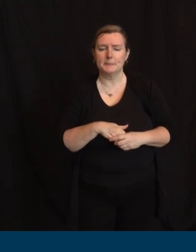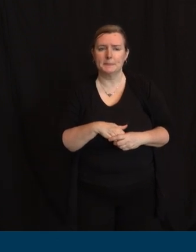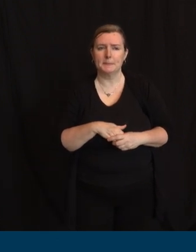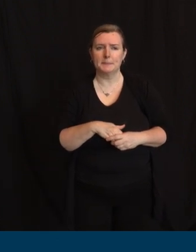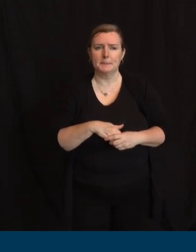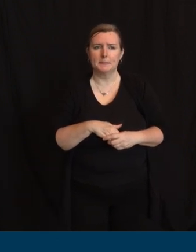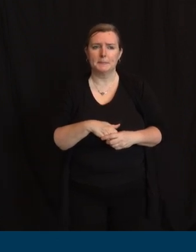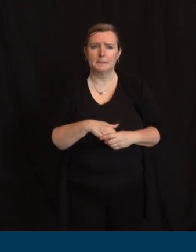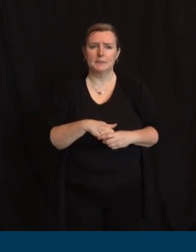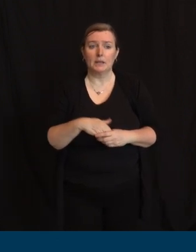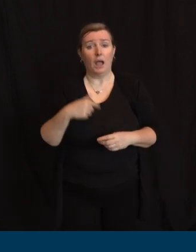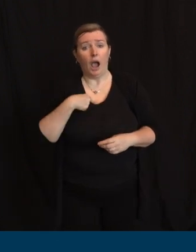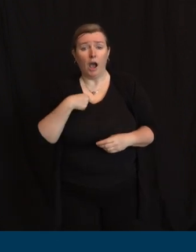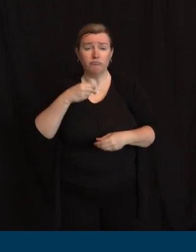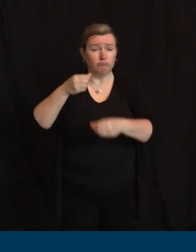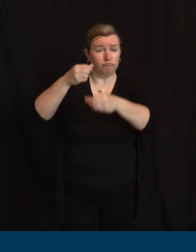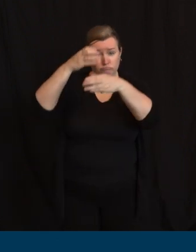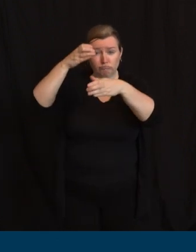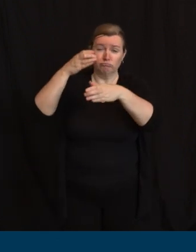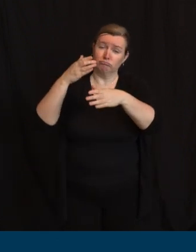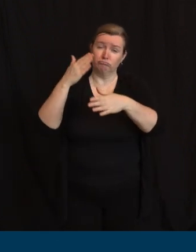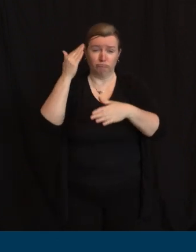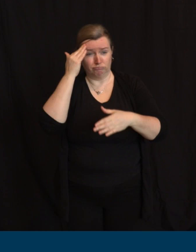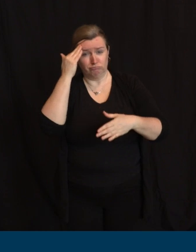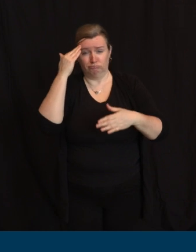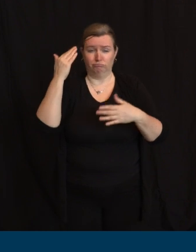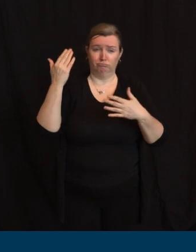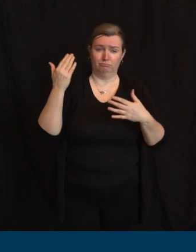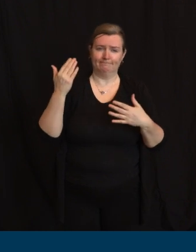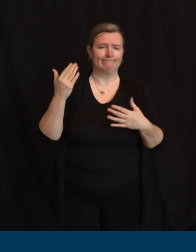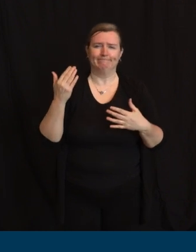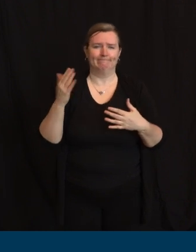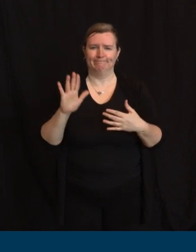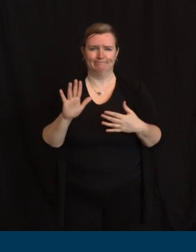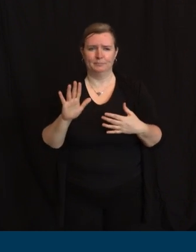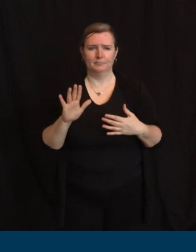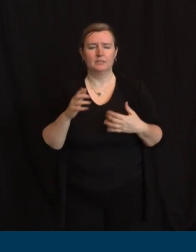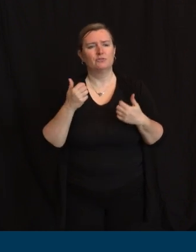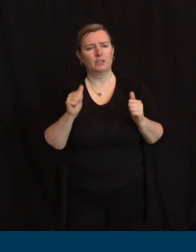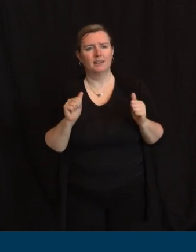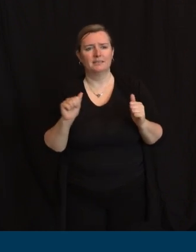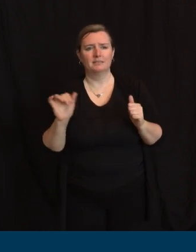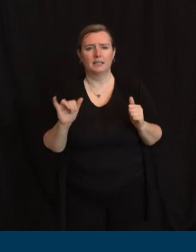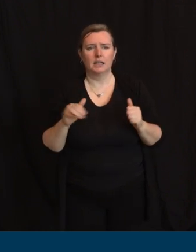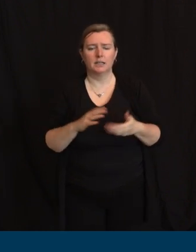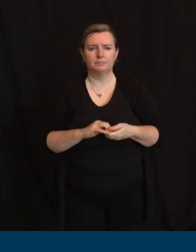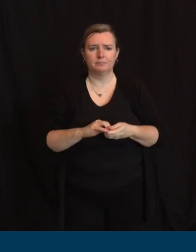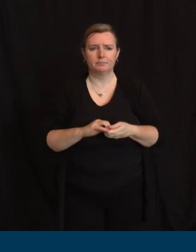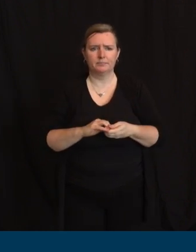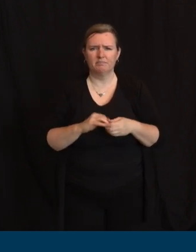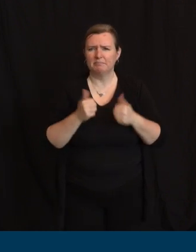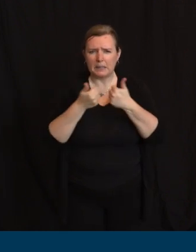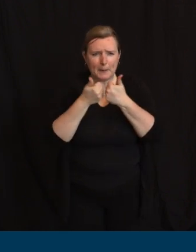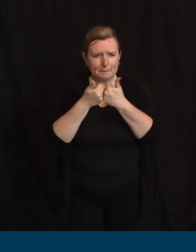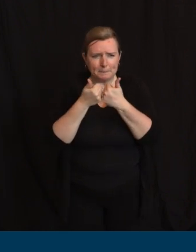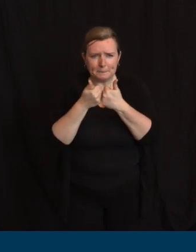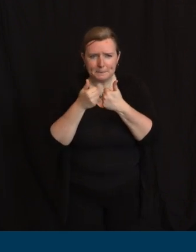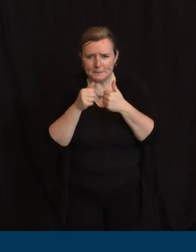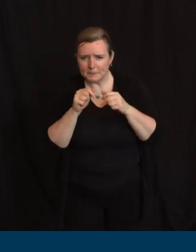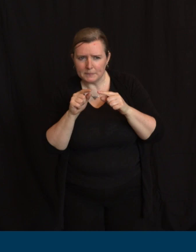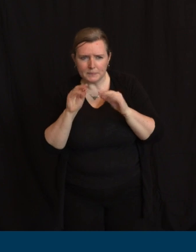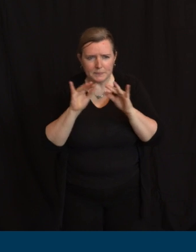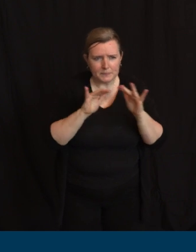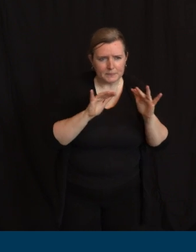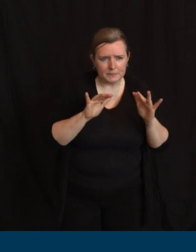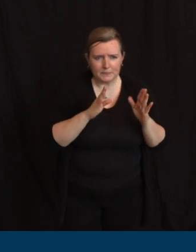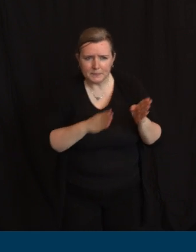and we're trying to war game for this right now. Let's remember, the house is still on fire. The curve may be flattening, but we